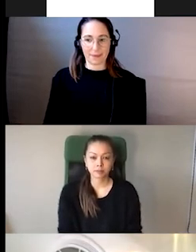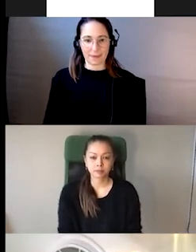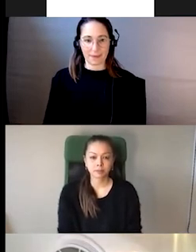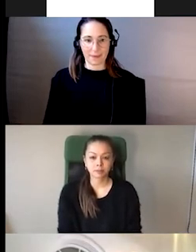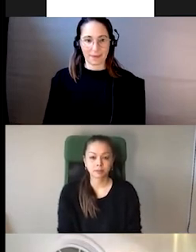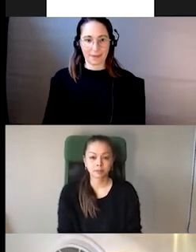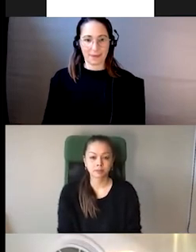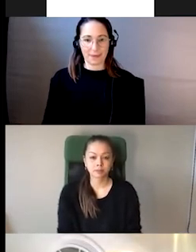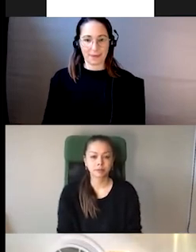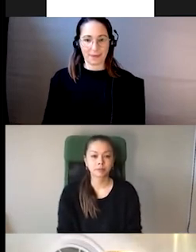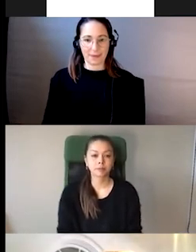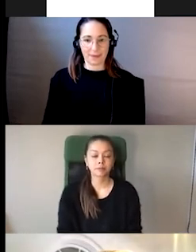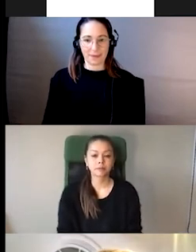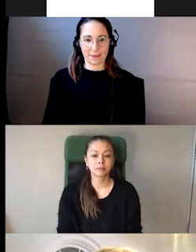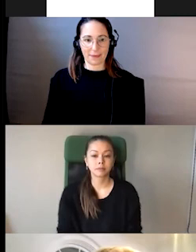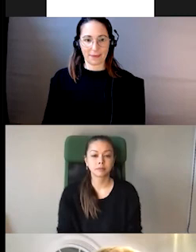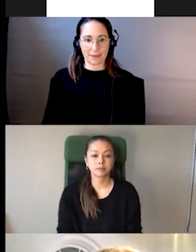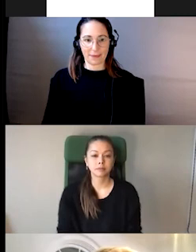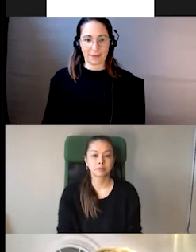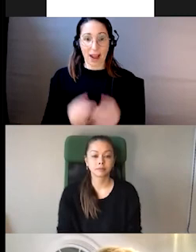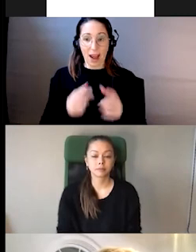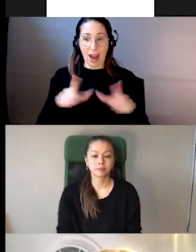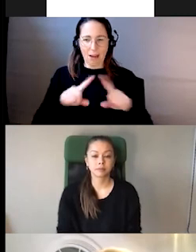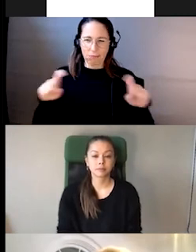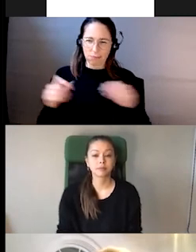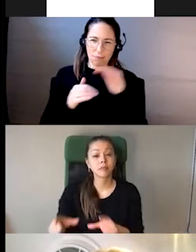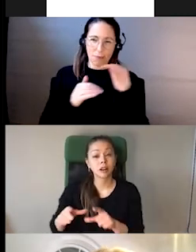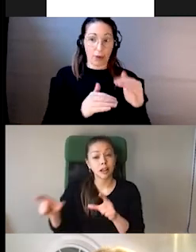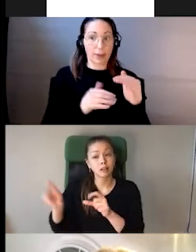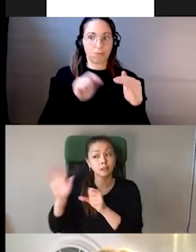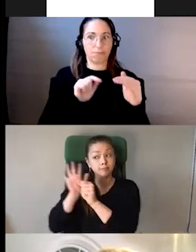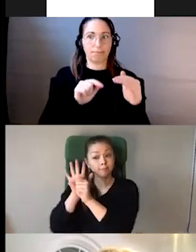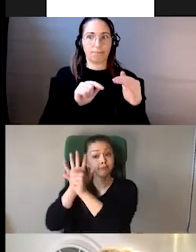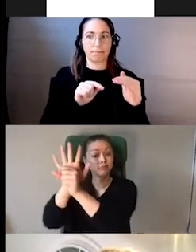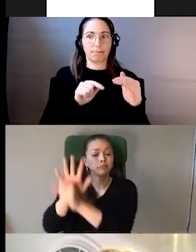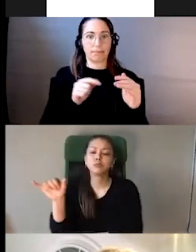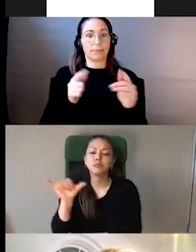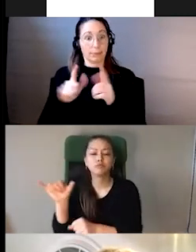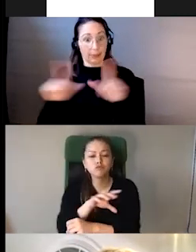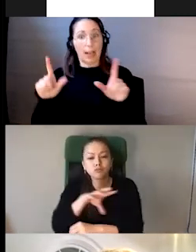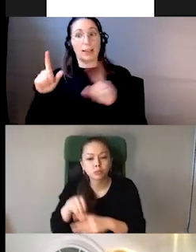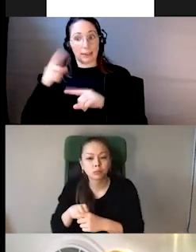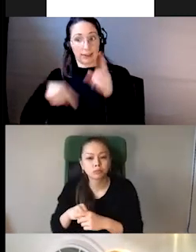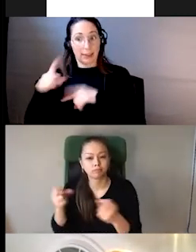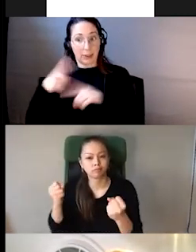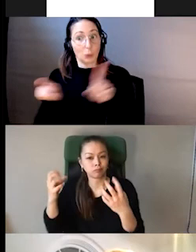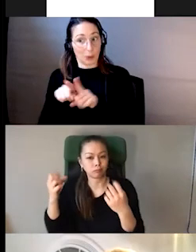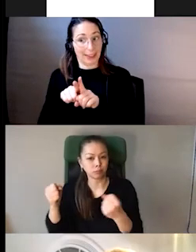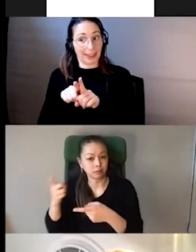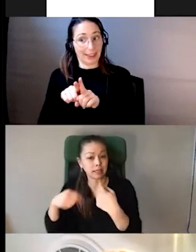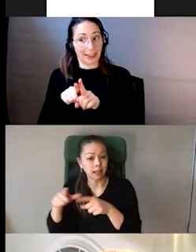Language advocacy is very concerned with sign languages as well as with oral languages. And